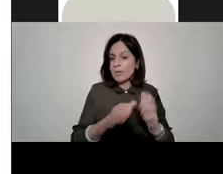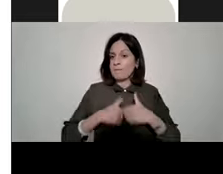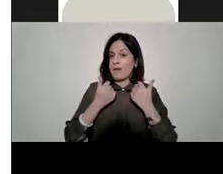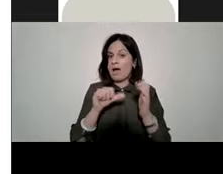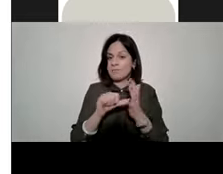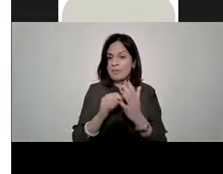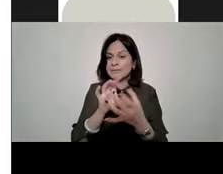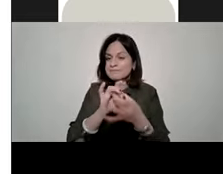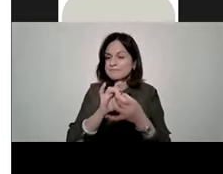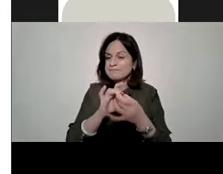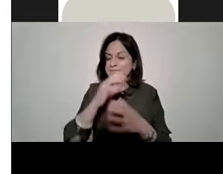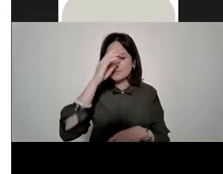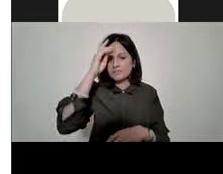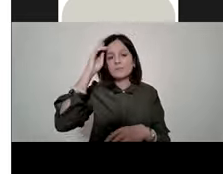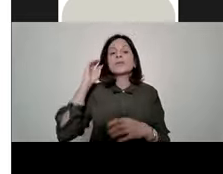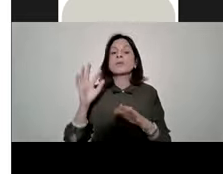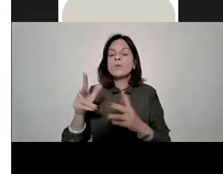And in terms of speech communities,